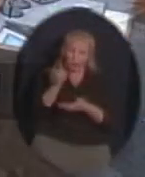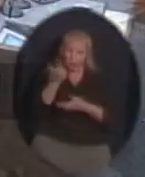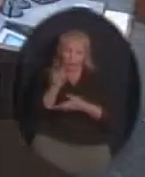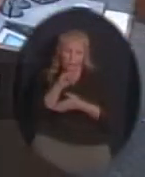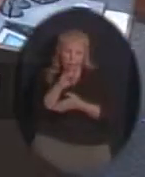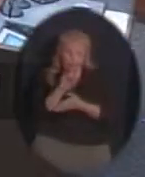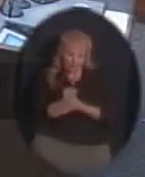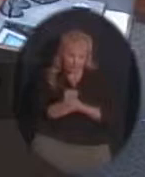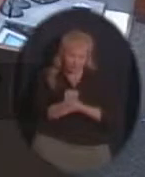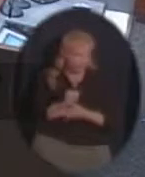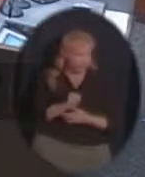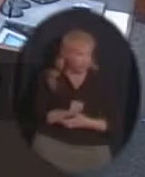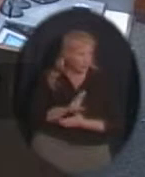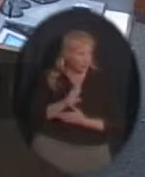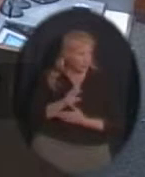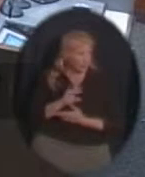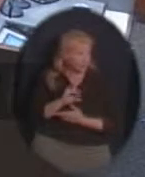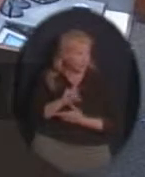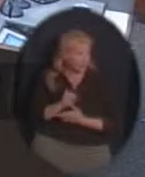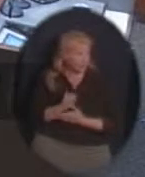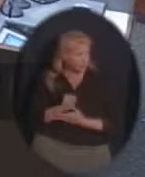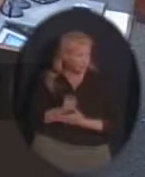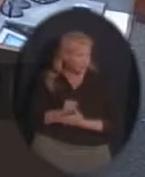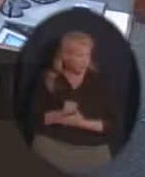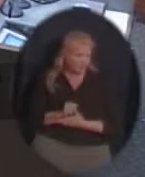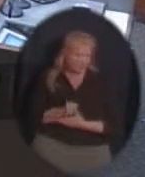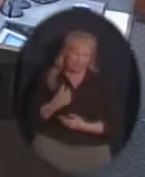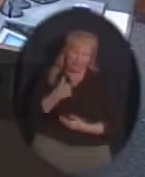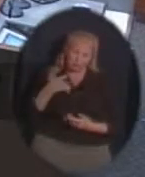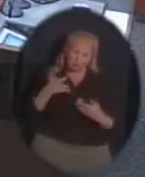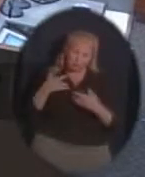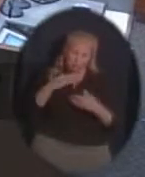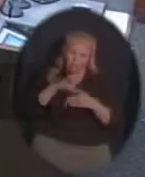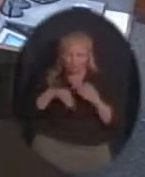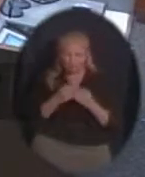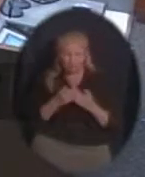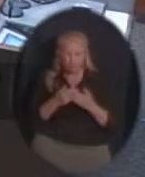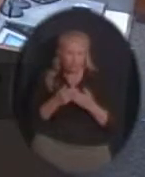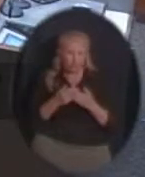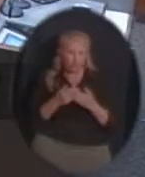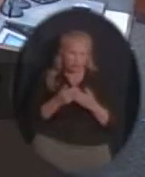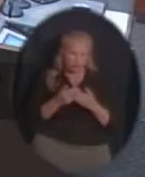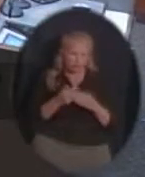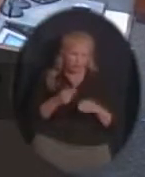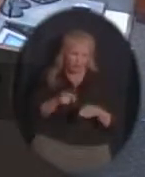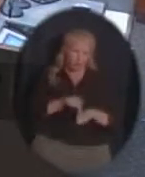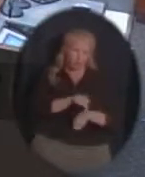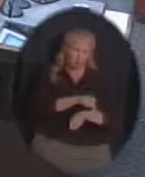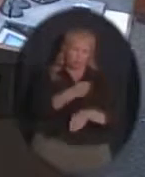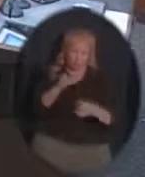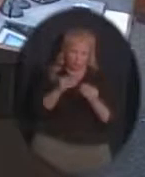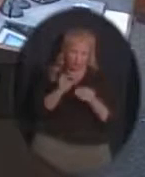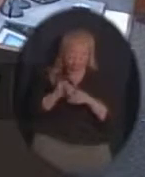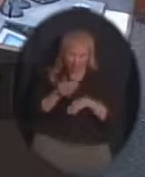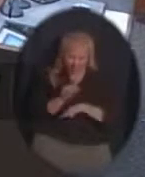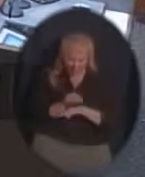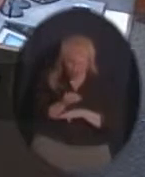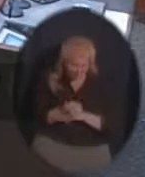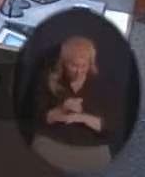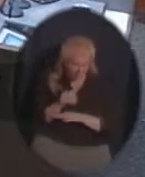that's a concern on the length of the meeting that night, because there are several, I think, other obligations. Is